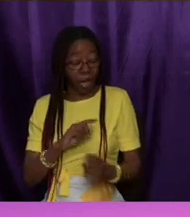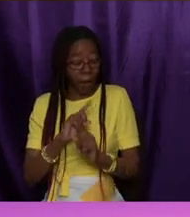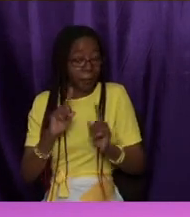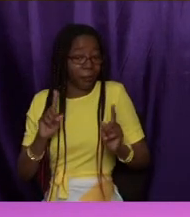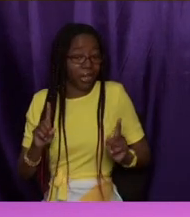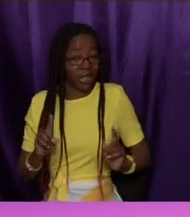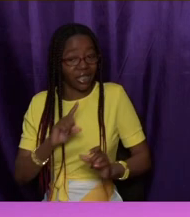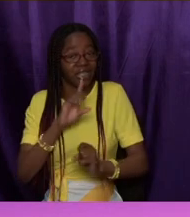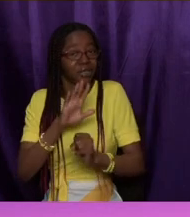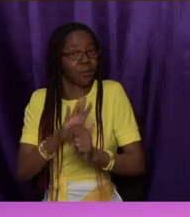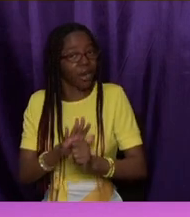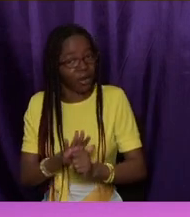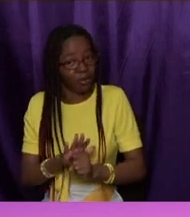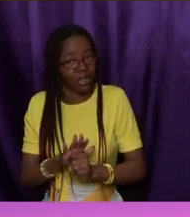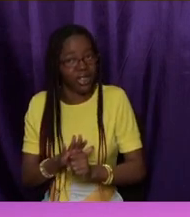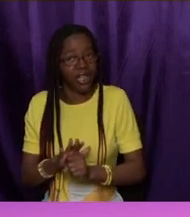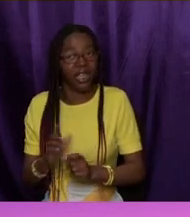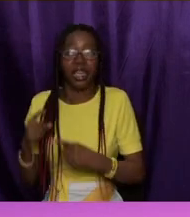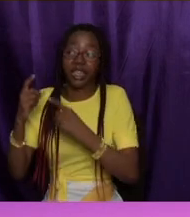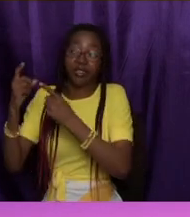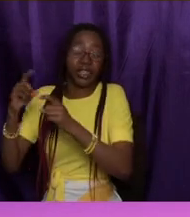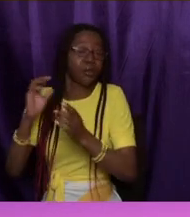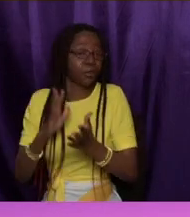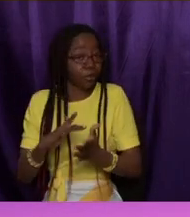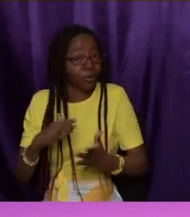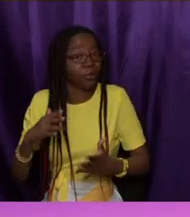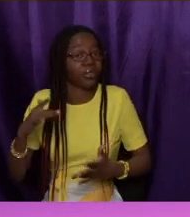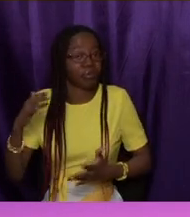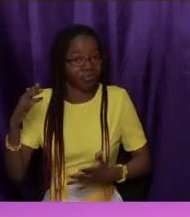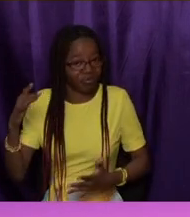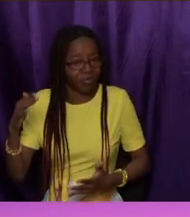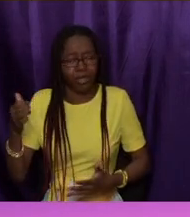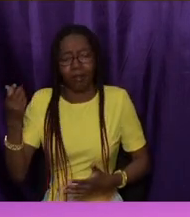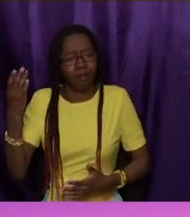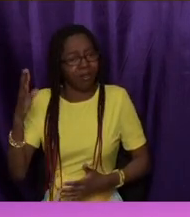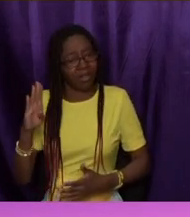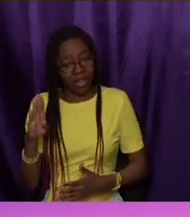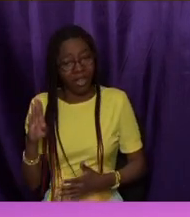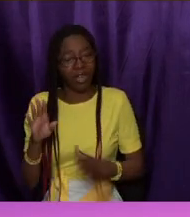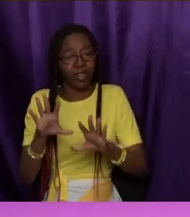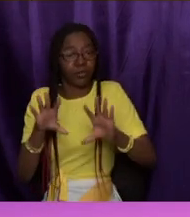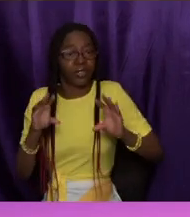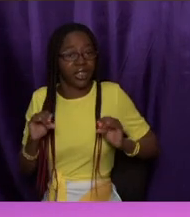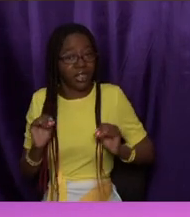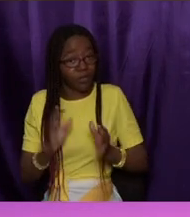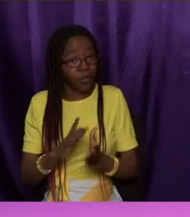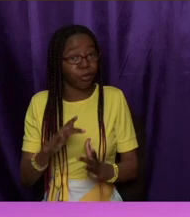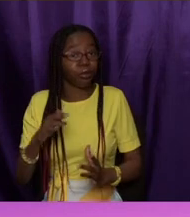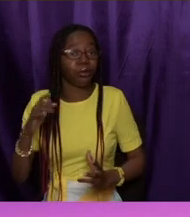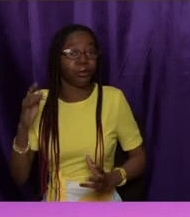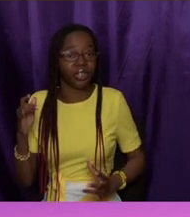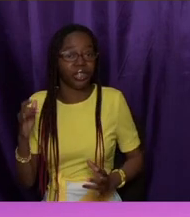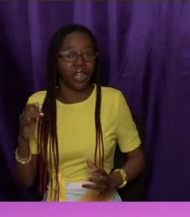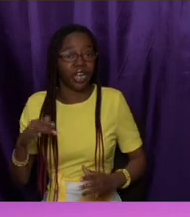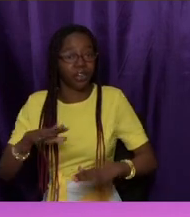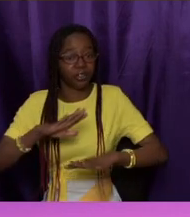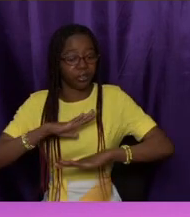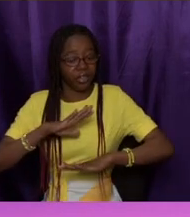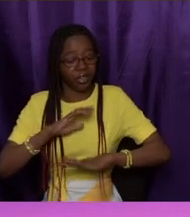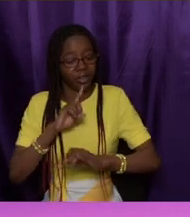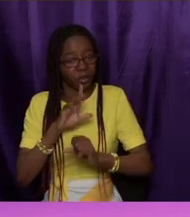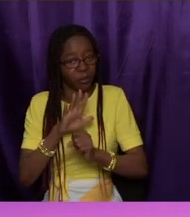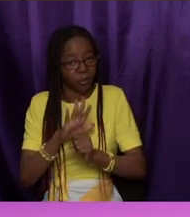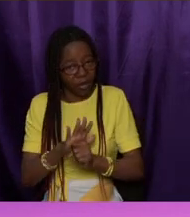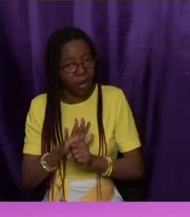his promise gives him glory. God gets the glory out of fulfilling the